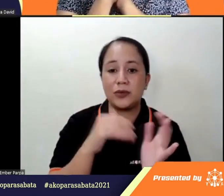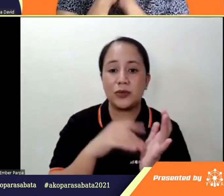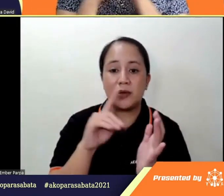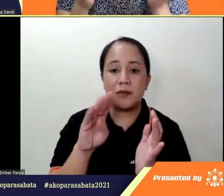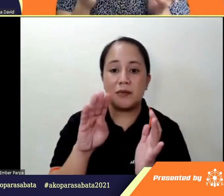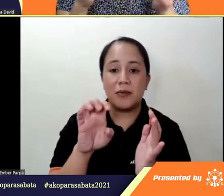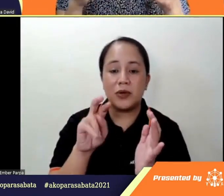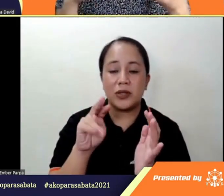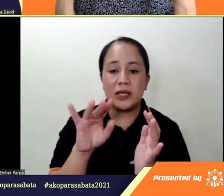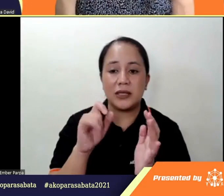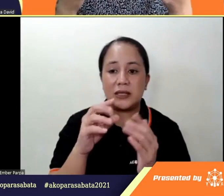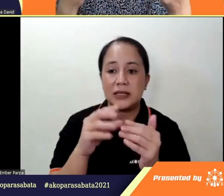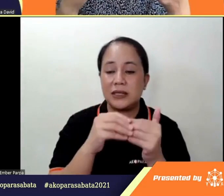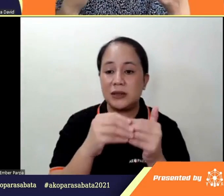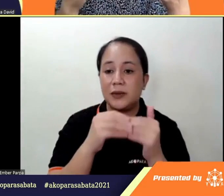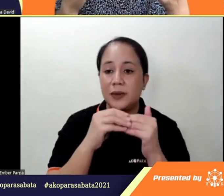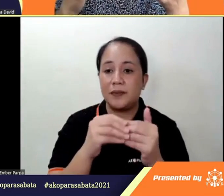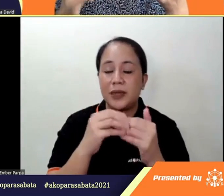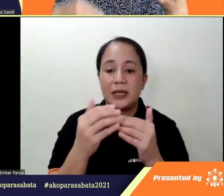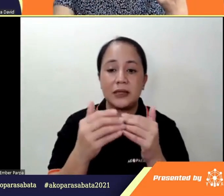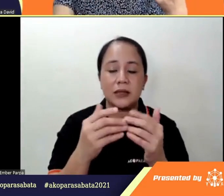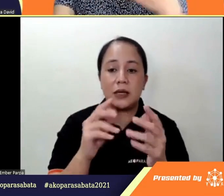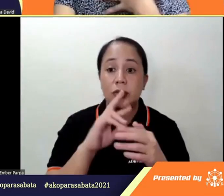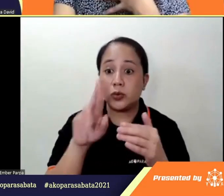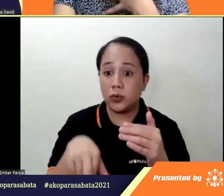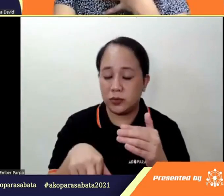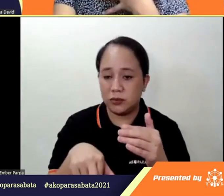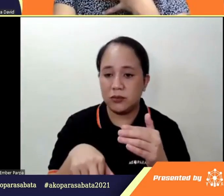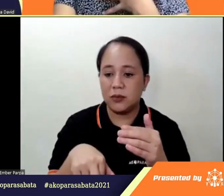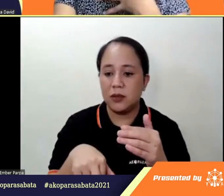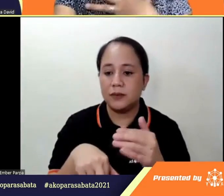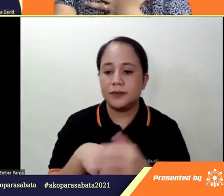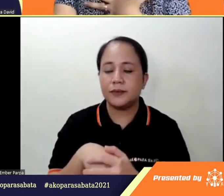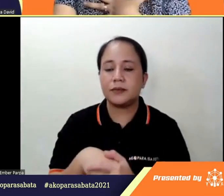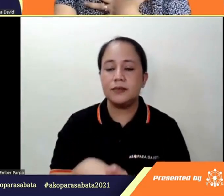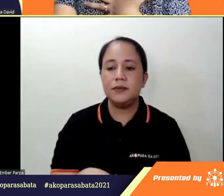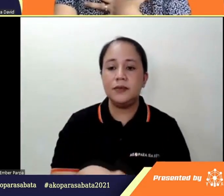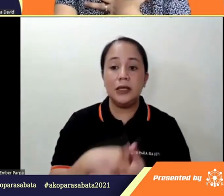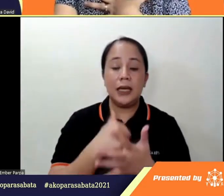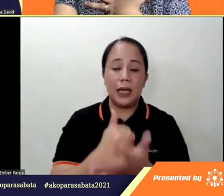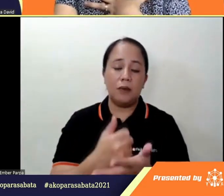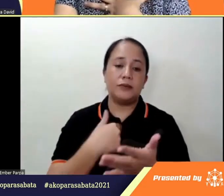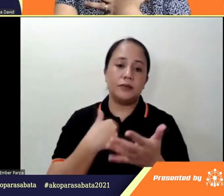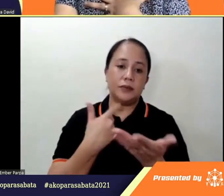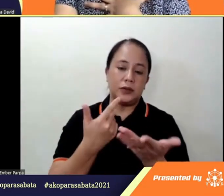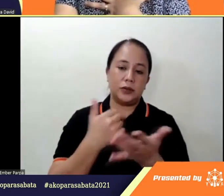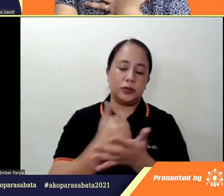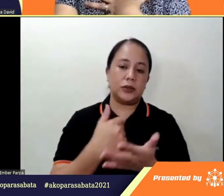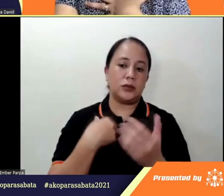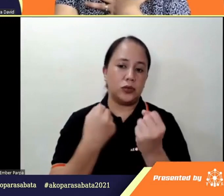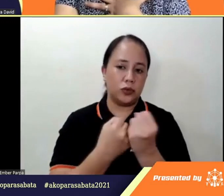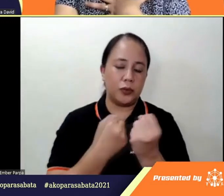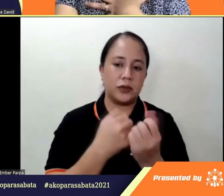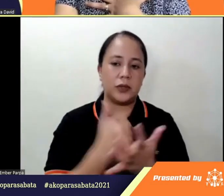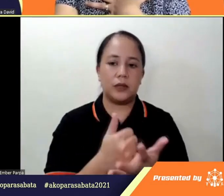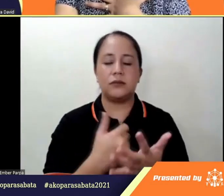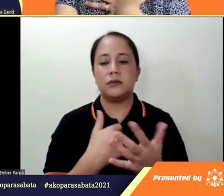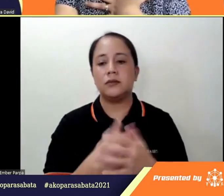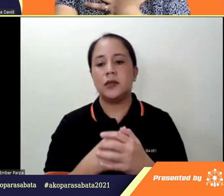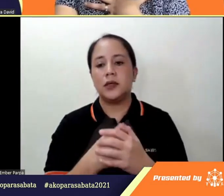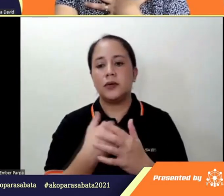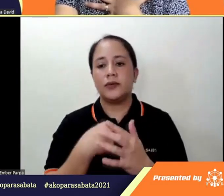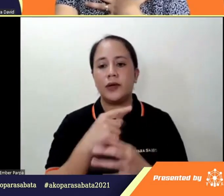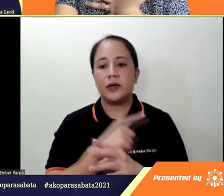kanina, yung resilience is a product of yung tulong na natatanggap natin at support na natatanggap natin from